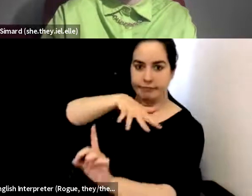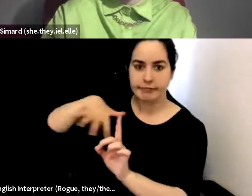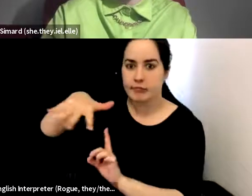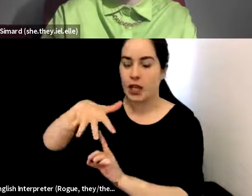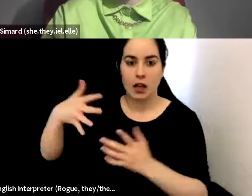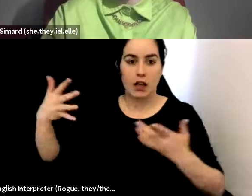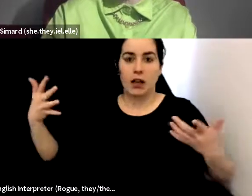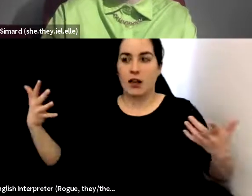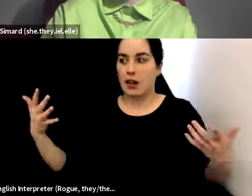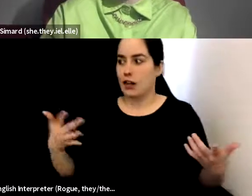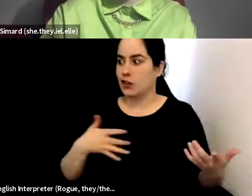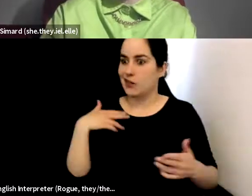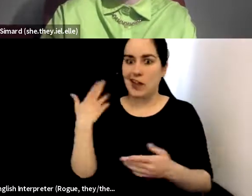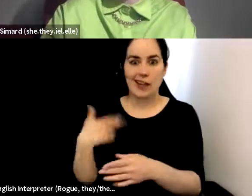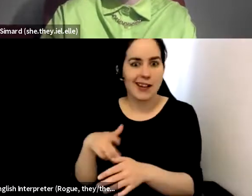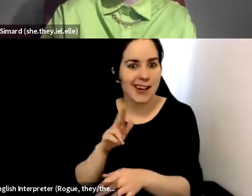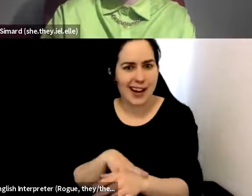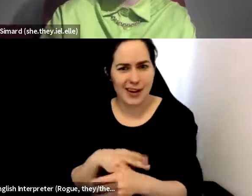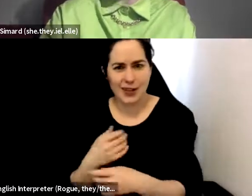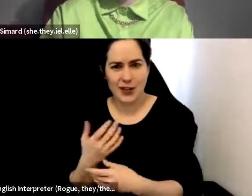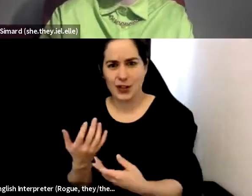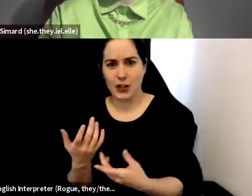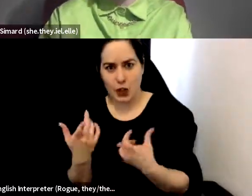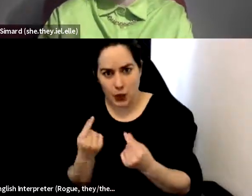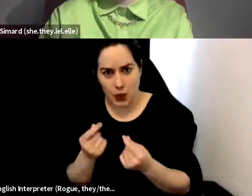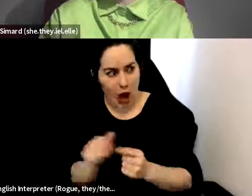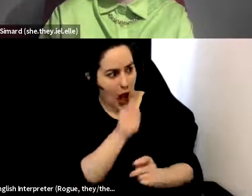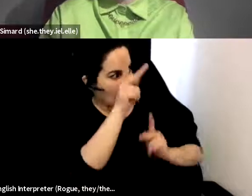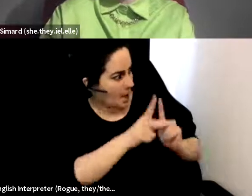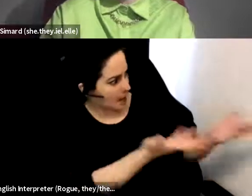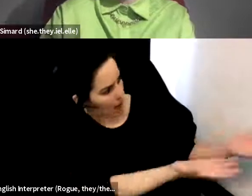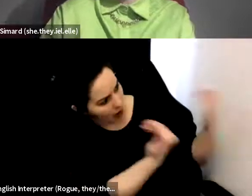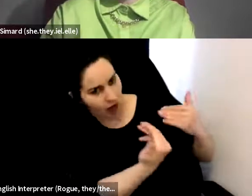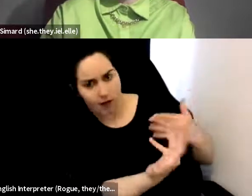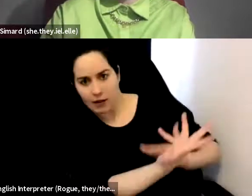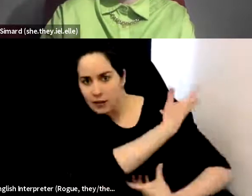it felt natural to create space for other people, to hold other people in this way.